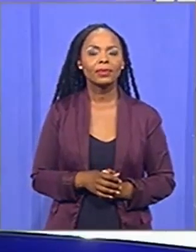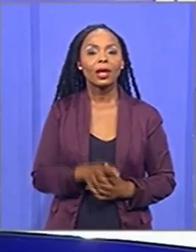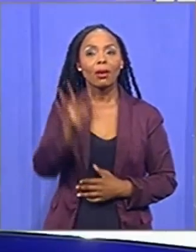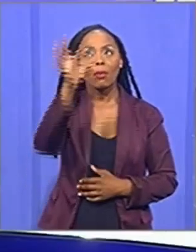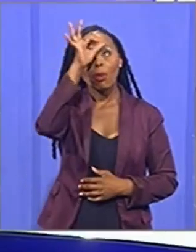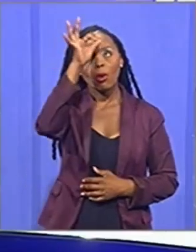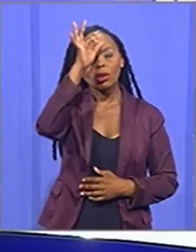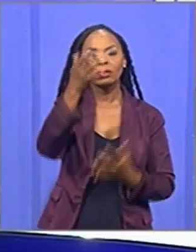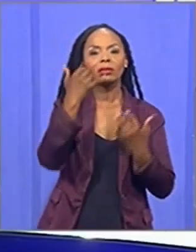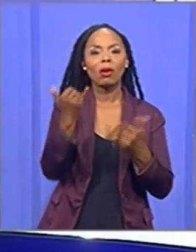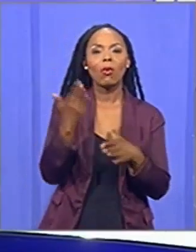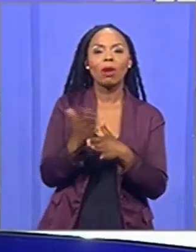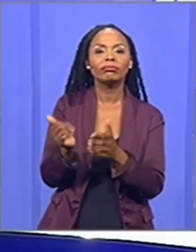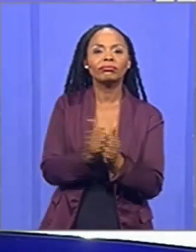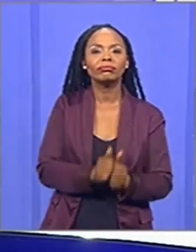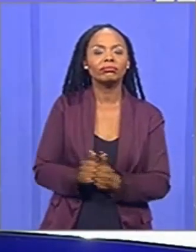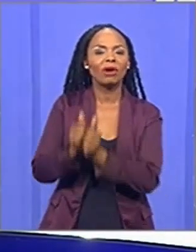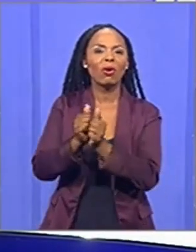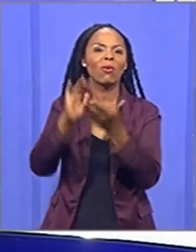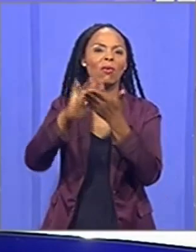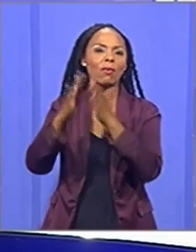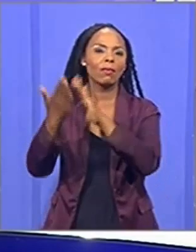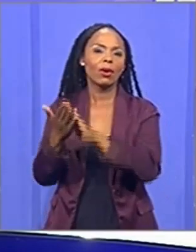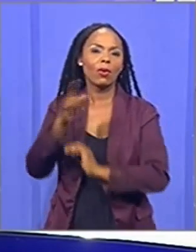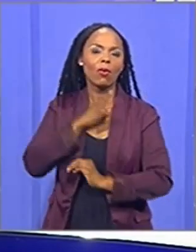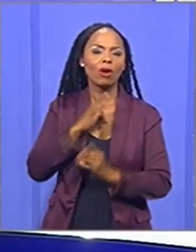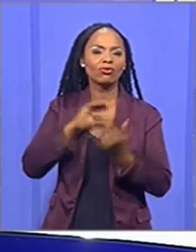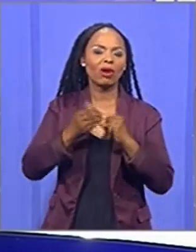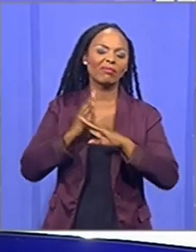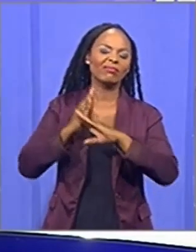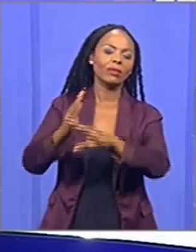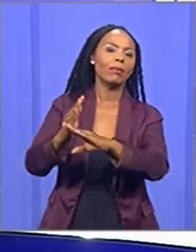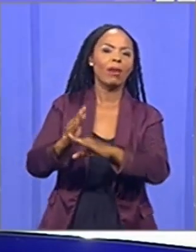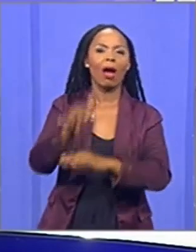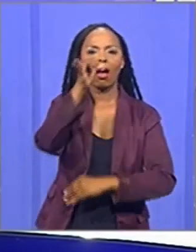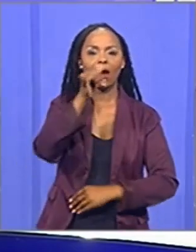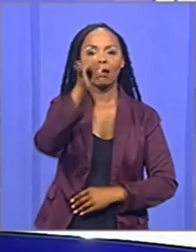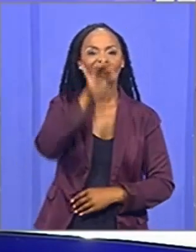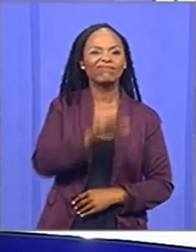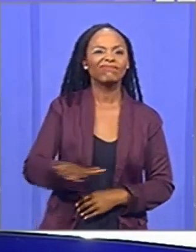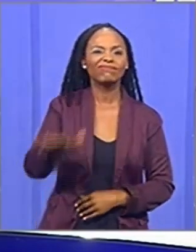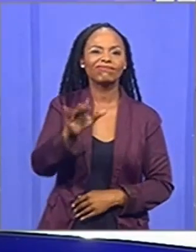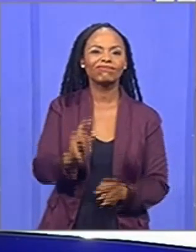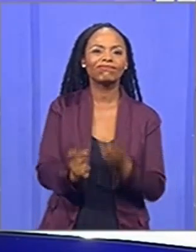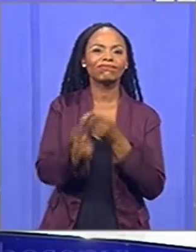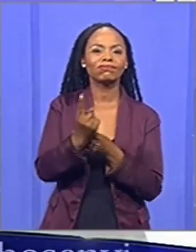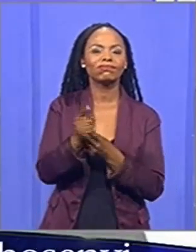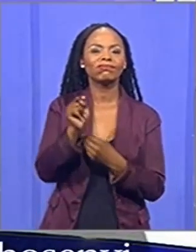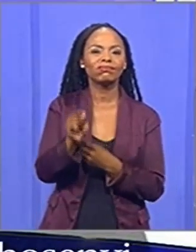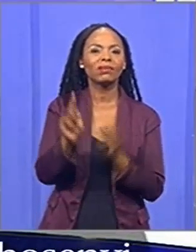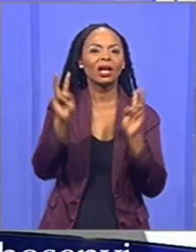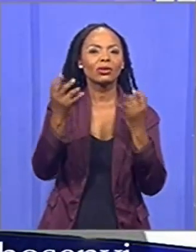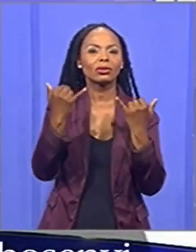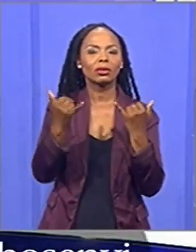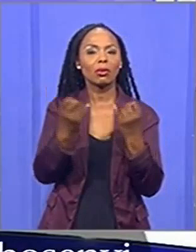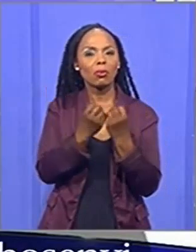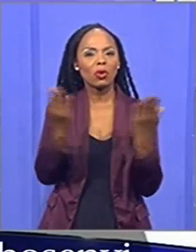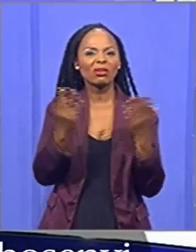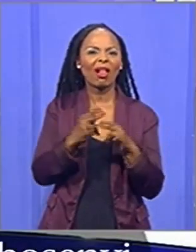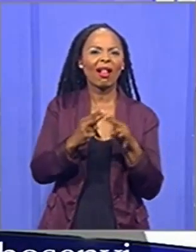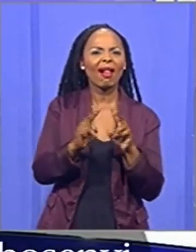Maphodisa a tla šoma le maloko a setšhaba go thibela bosenyi bjo bo fapafapanego bjalo ka bohodu bja go itlhama ka